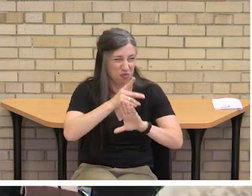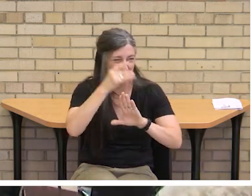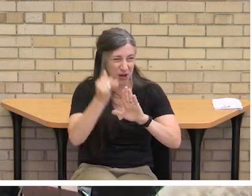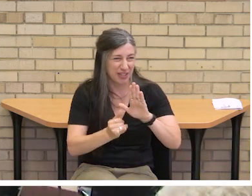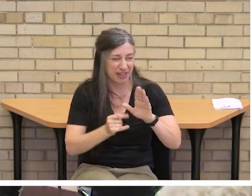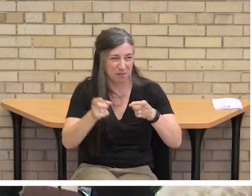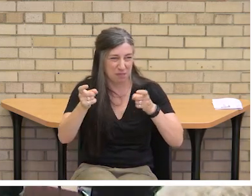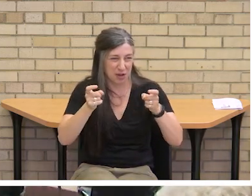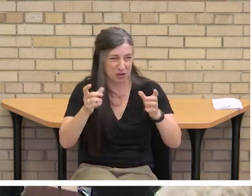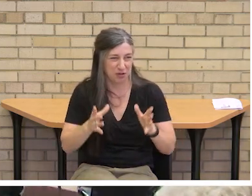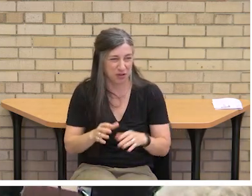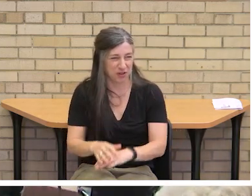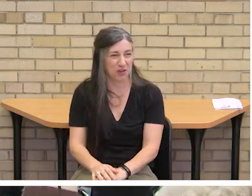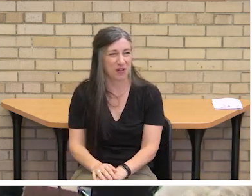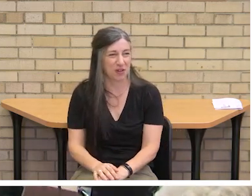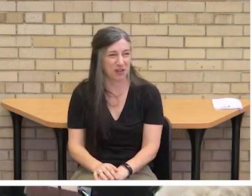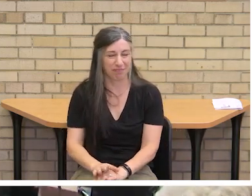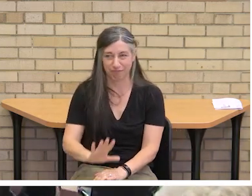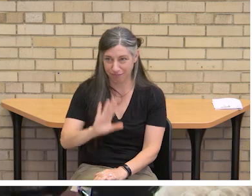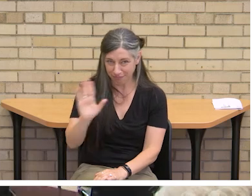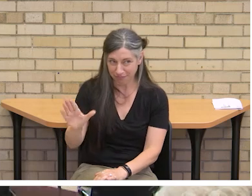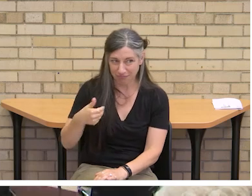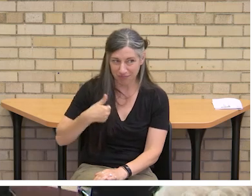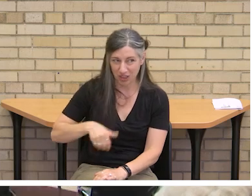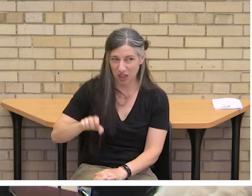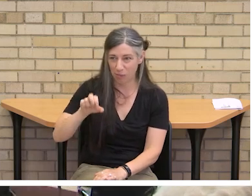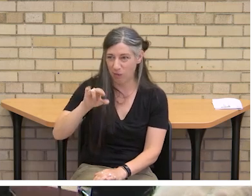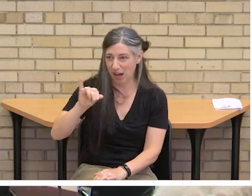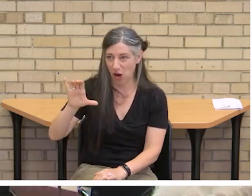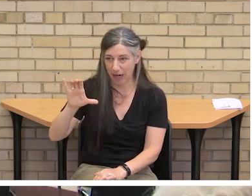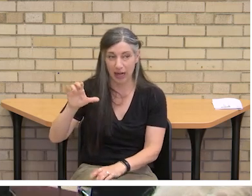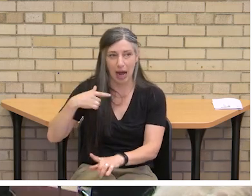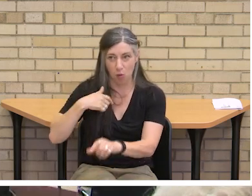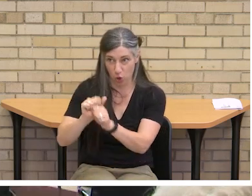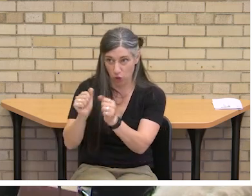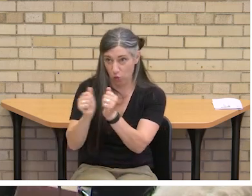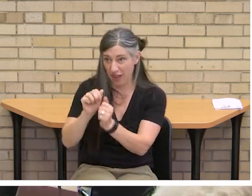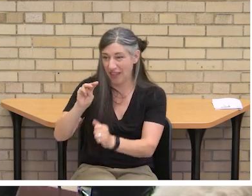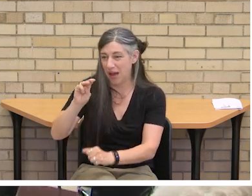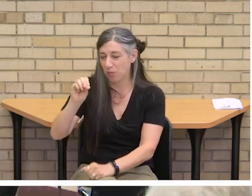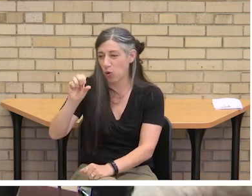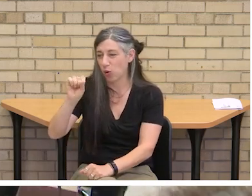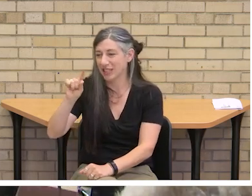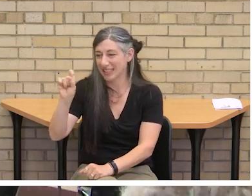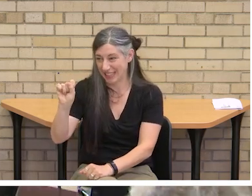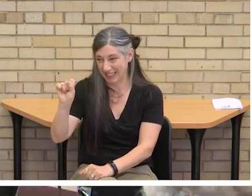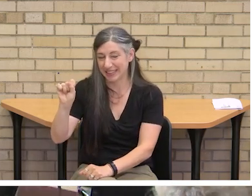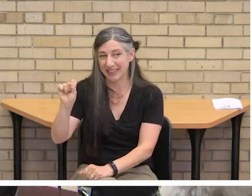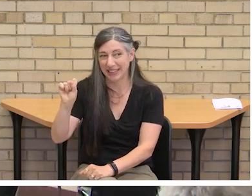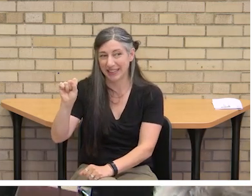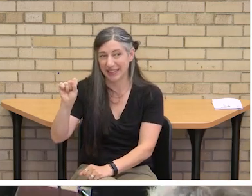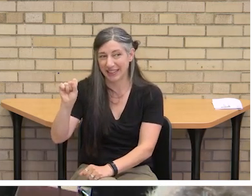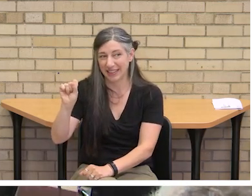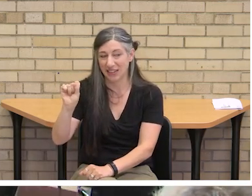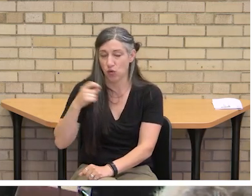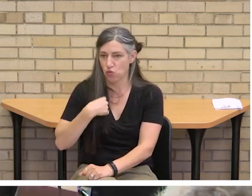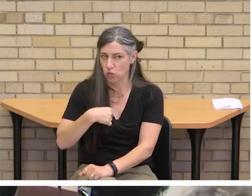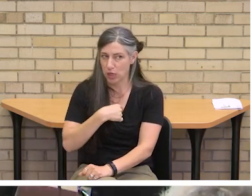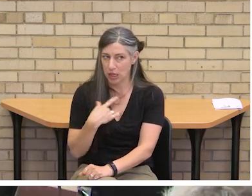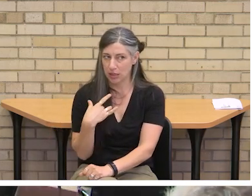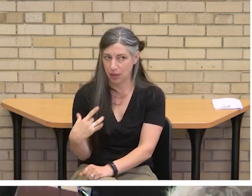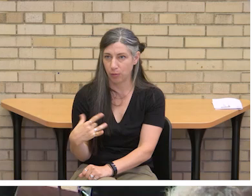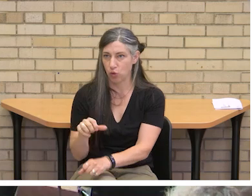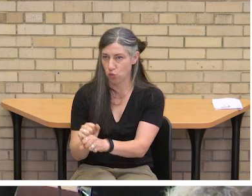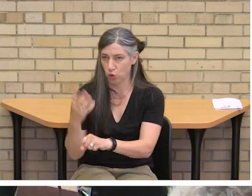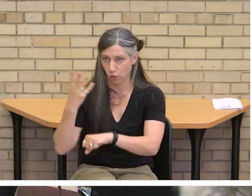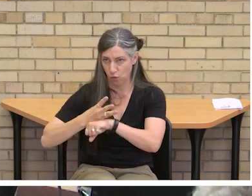manager. Yeah, this is Eric Bertrand with Masitis. So when we're working on the project, we typically will work 4